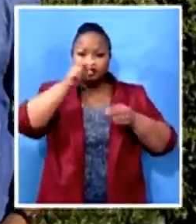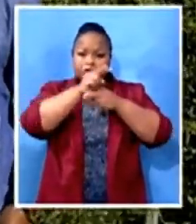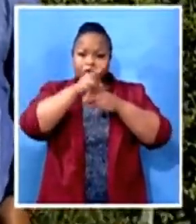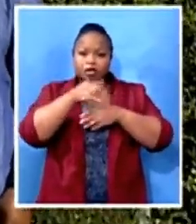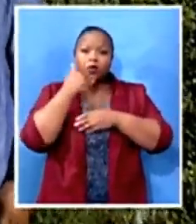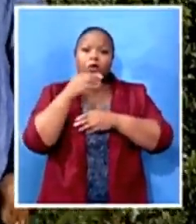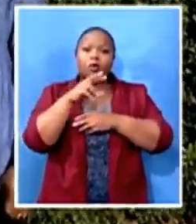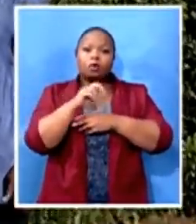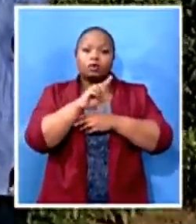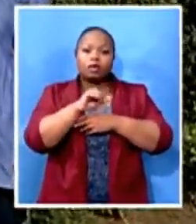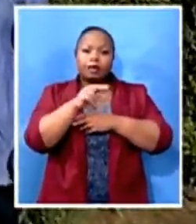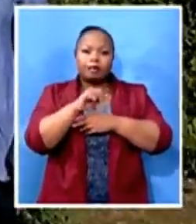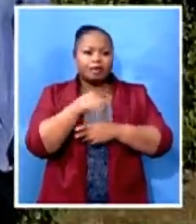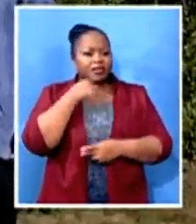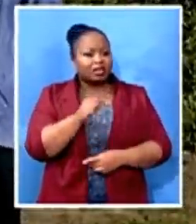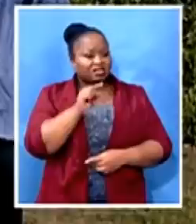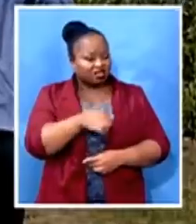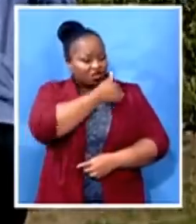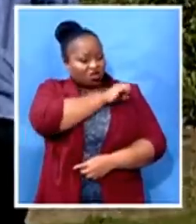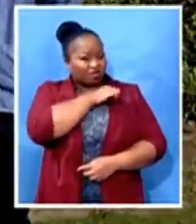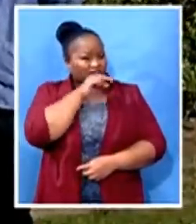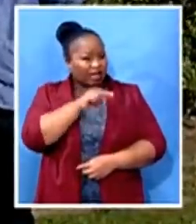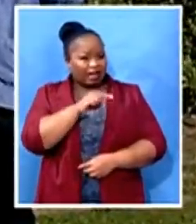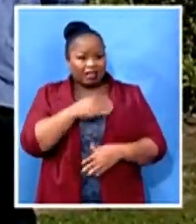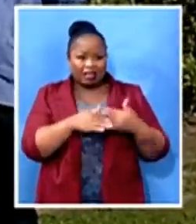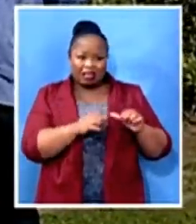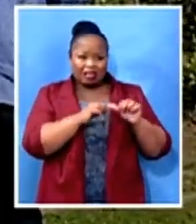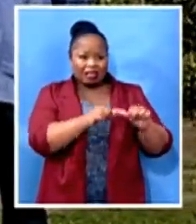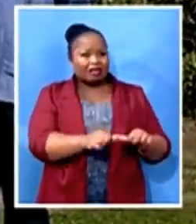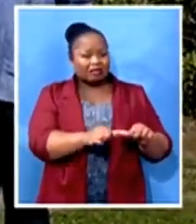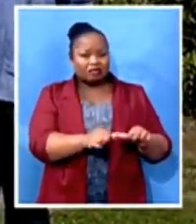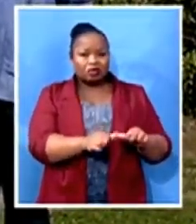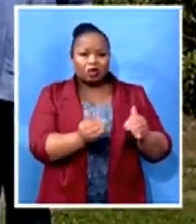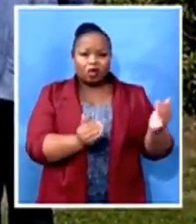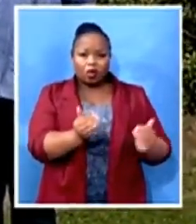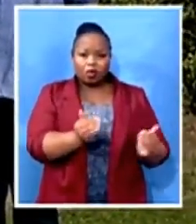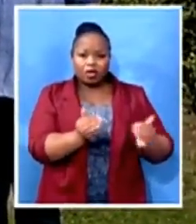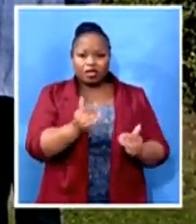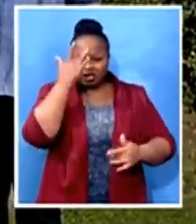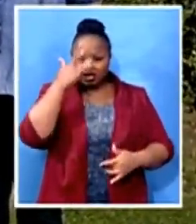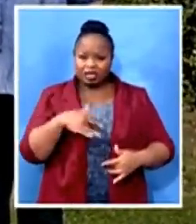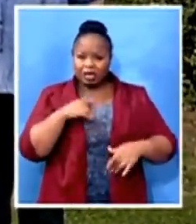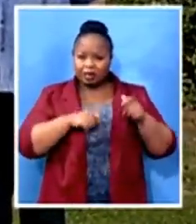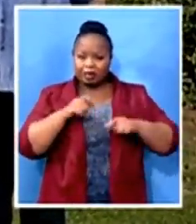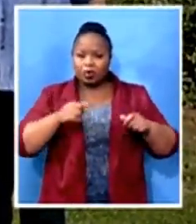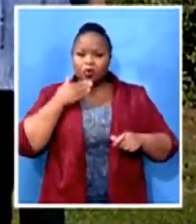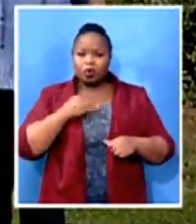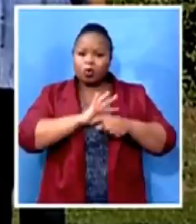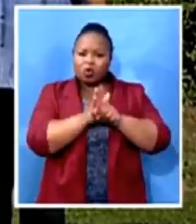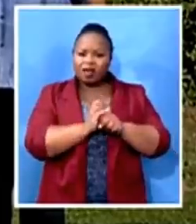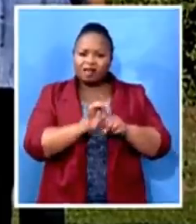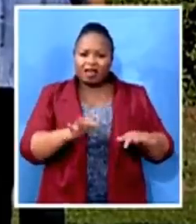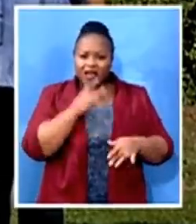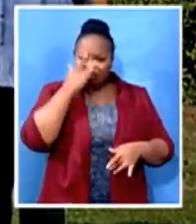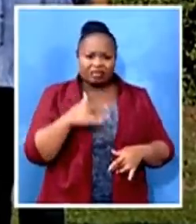condition to be COVID fit, to handle the treatment of the COVID-19 virus. How will